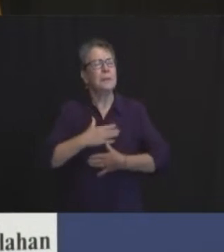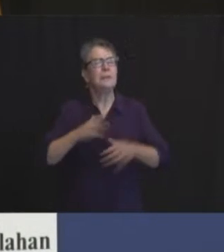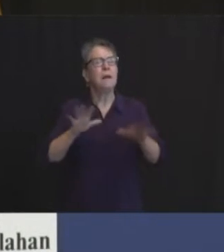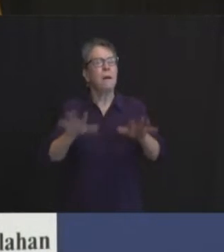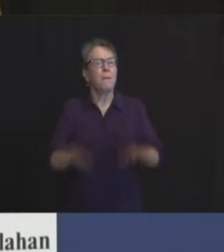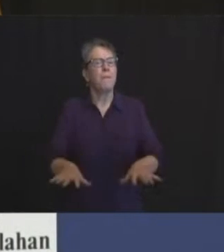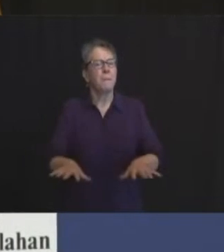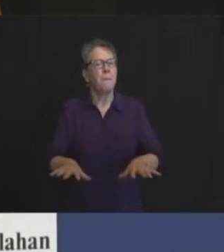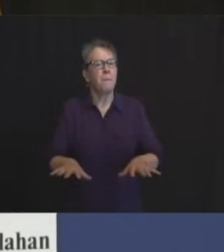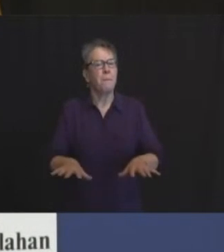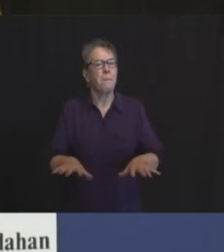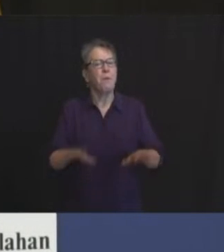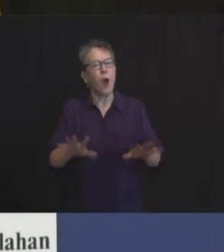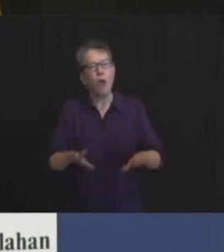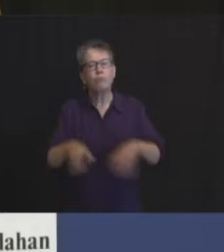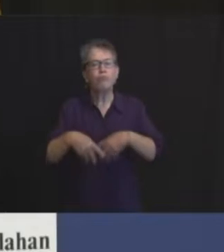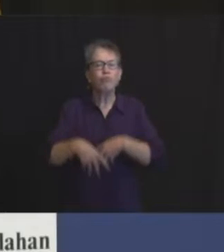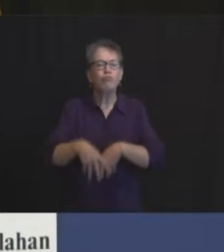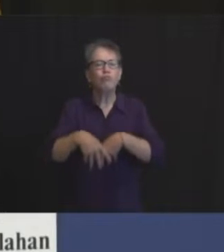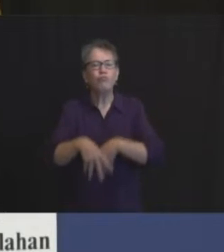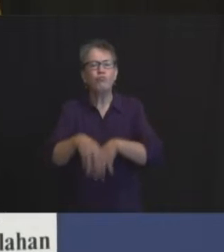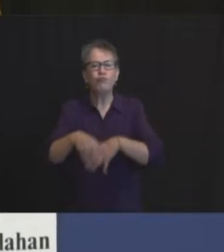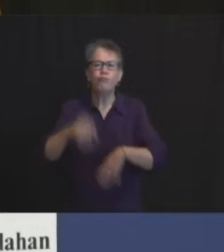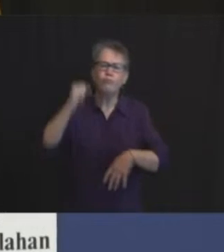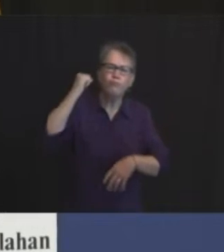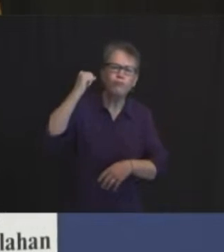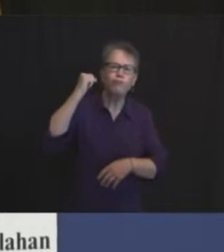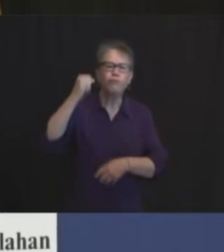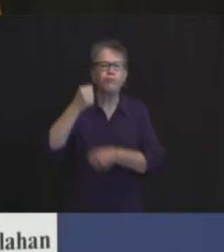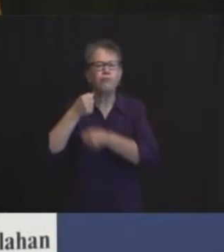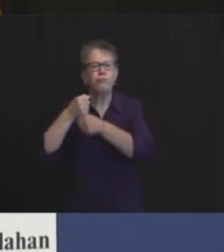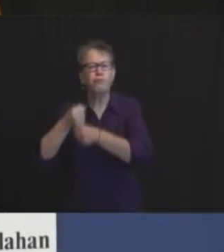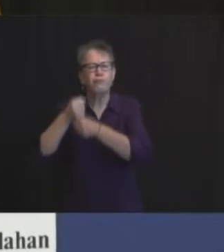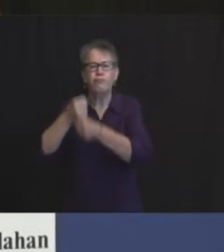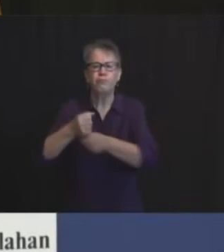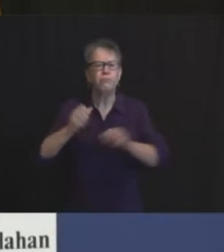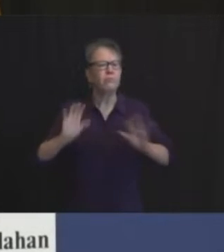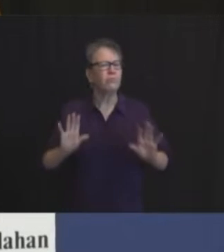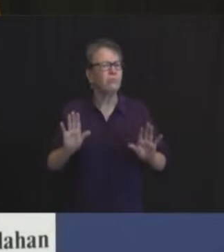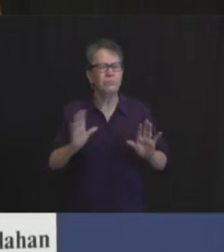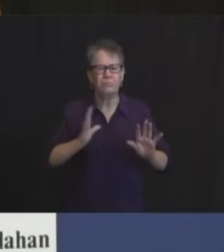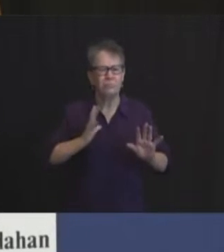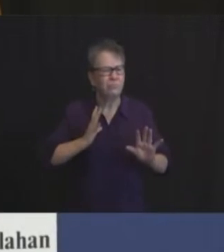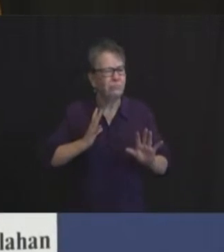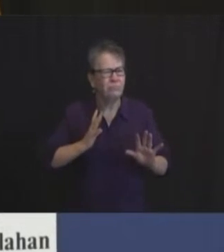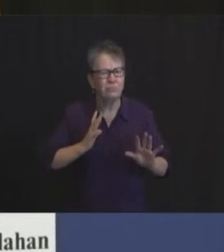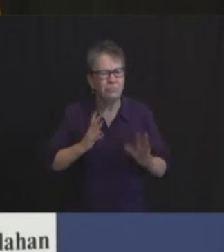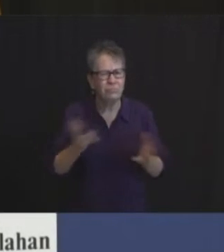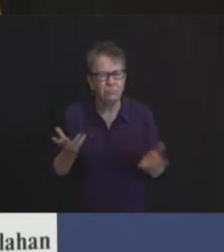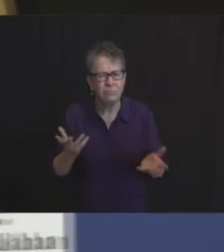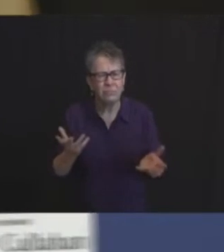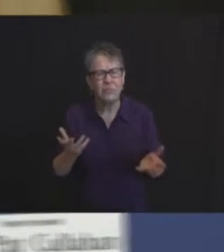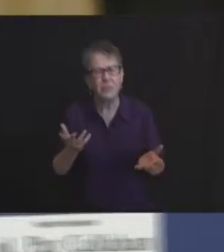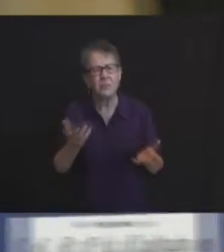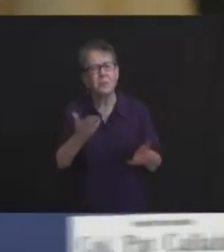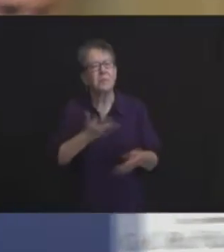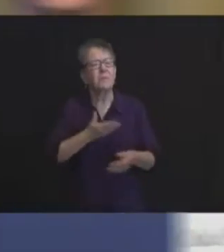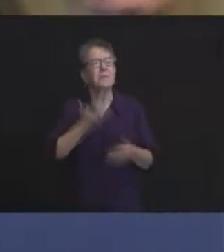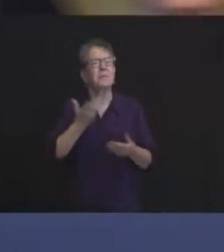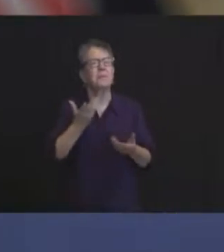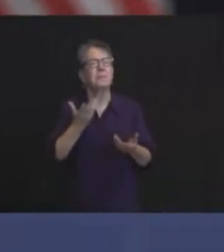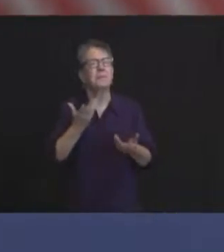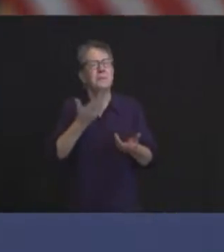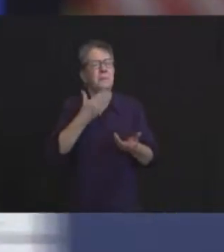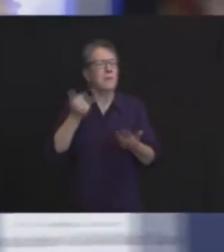trust that if people do show up to the State House, that they go home safely at the end of it. Jared? Thing to add that's important to